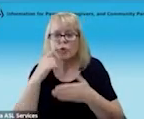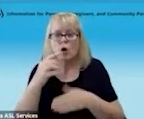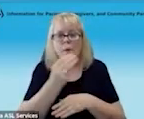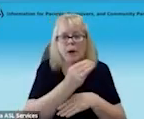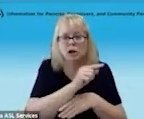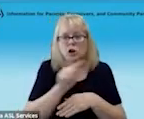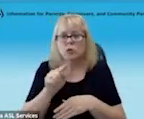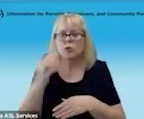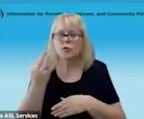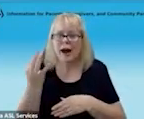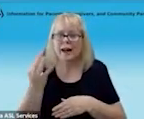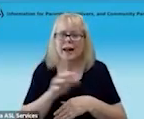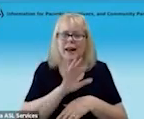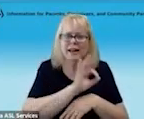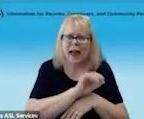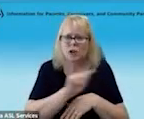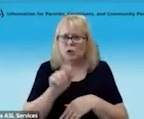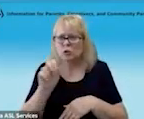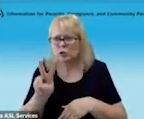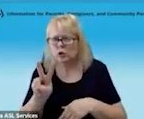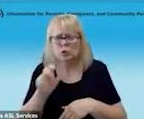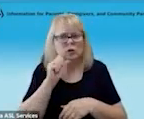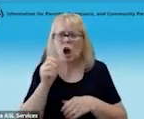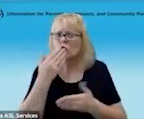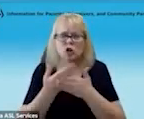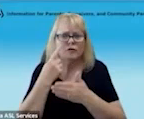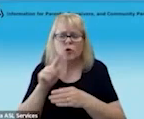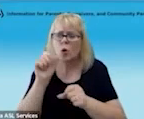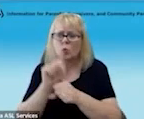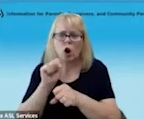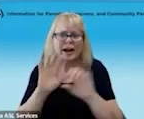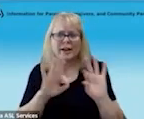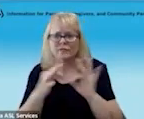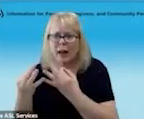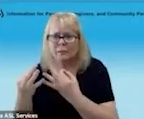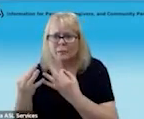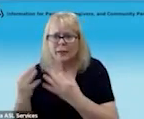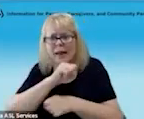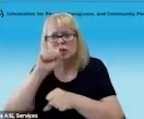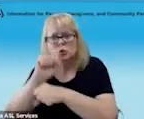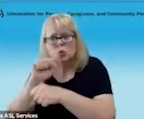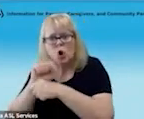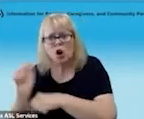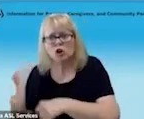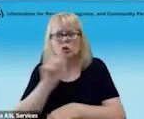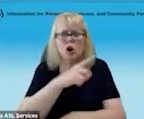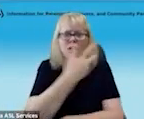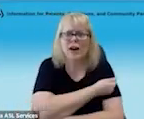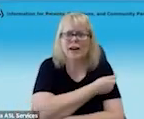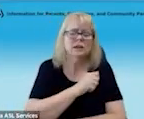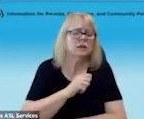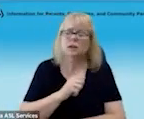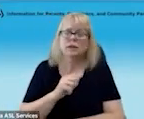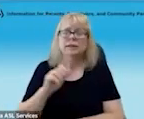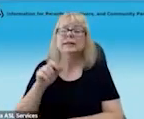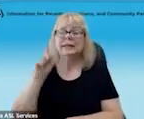weekends clinics, we must have evening and weekend clinics. The status quo need to go Monday through Friday, 10